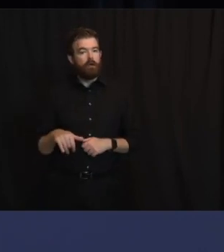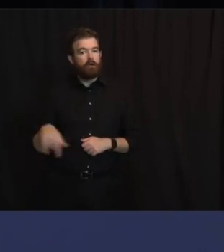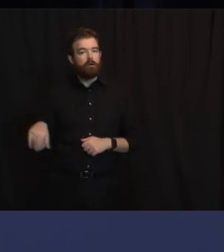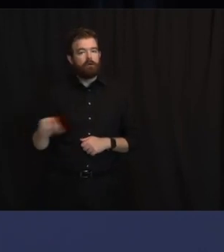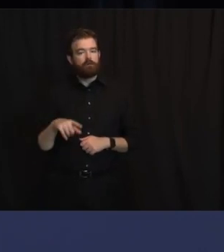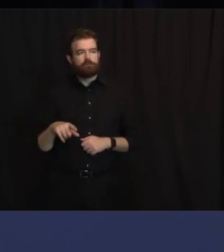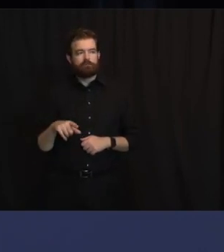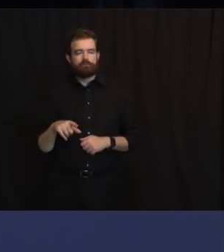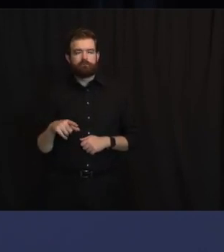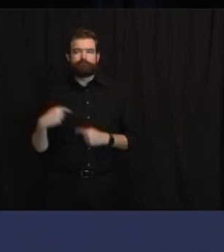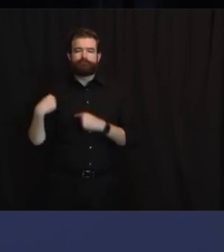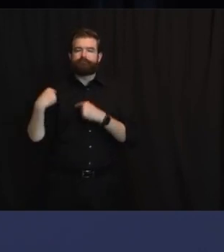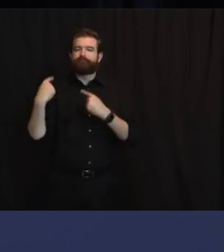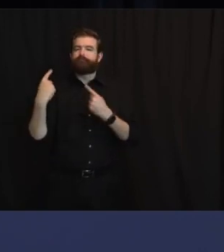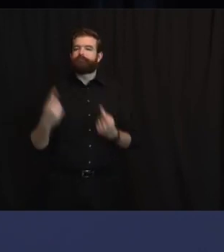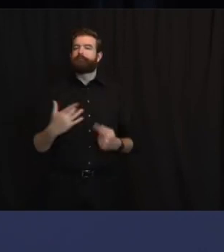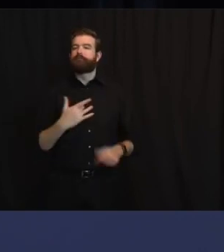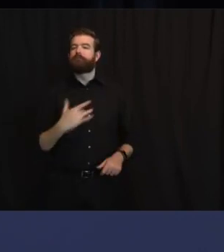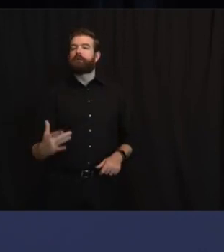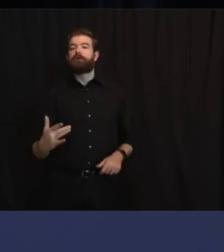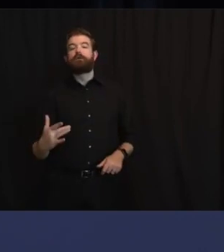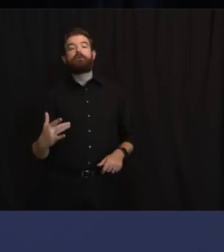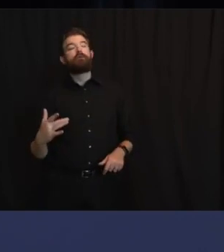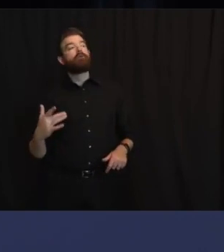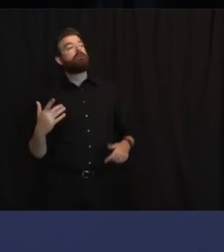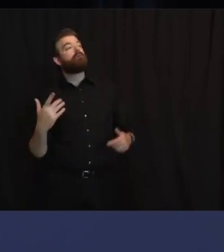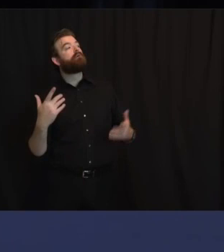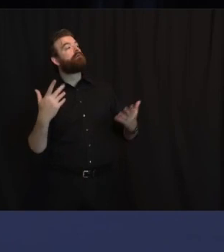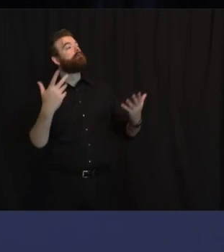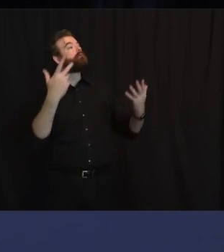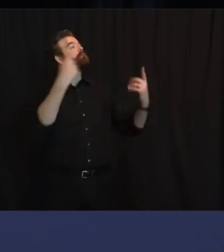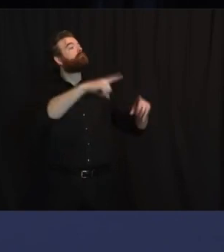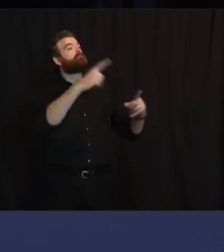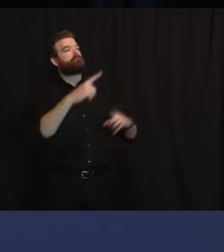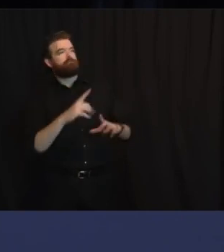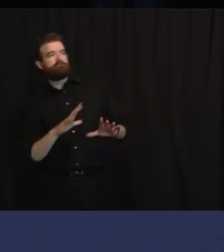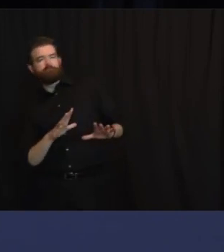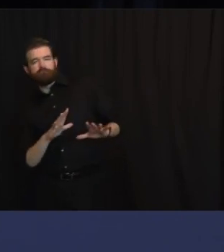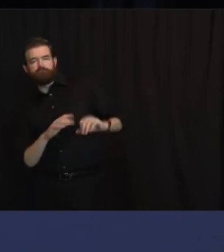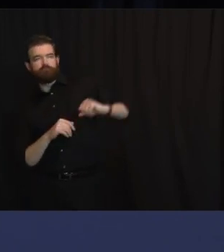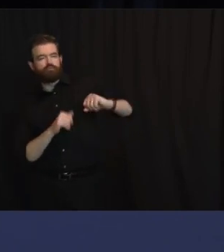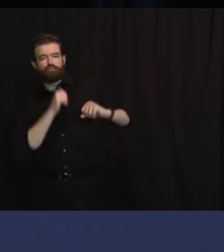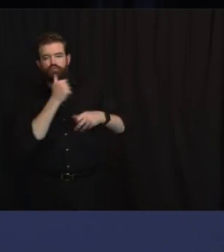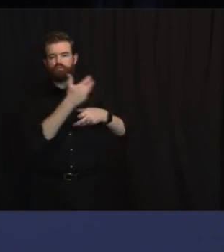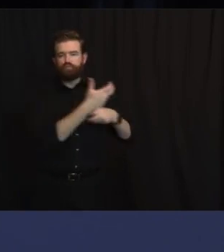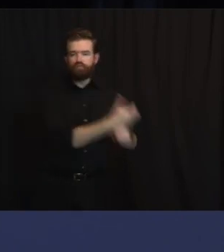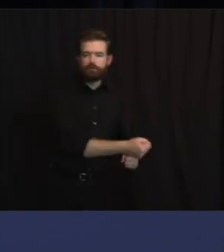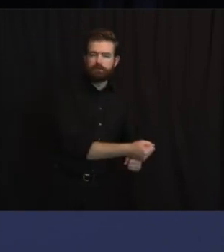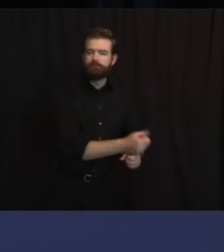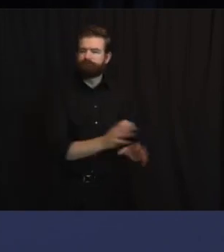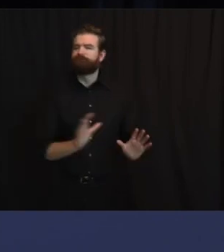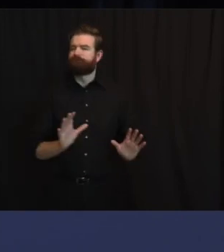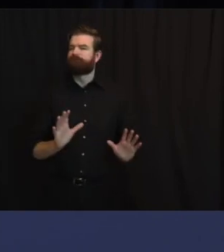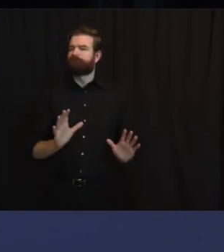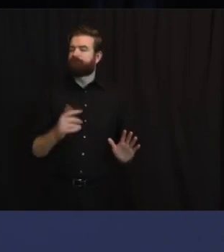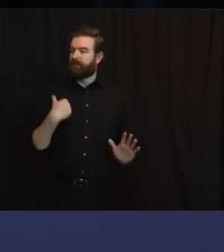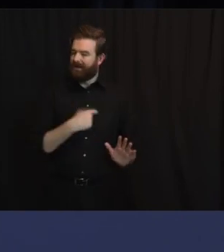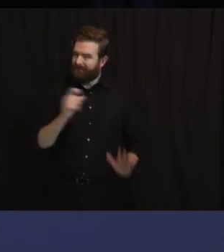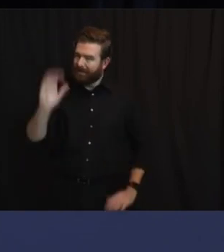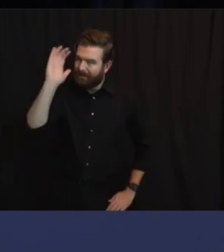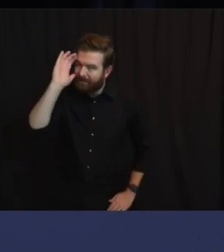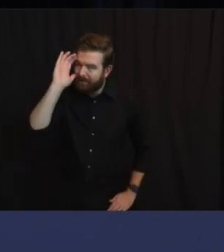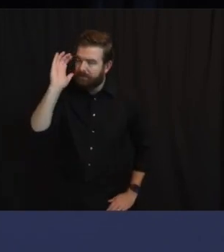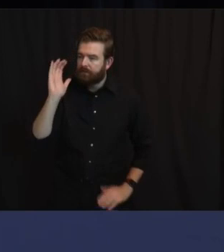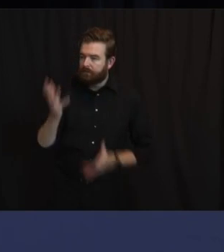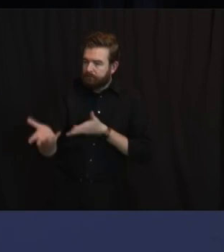awareness and educate better. And then there's a number of them who are young, who take